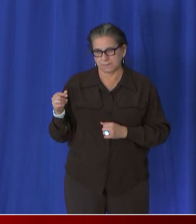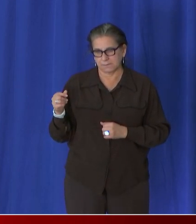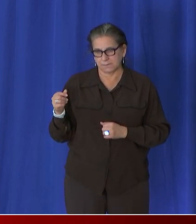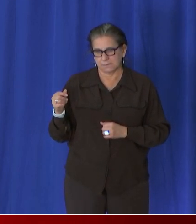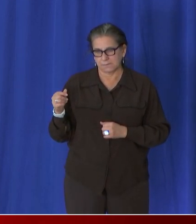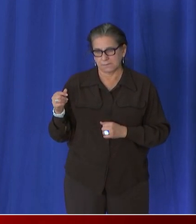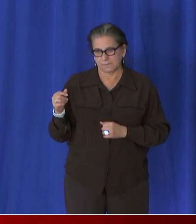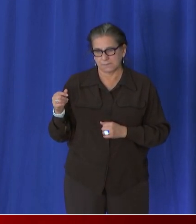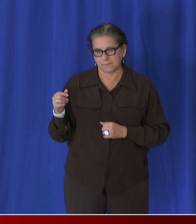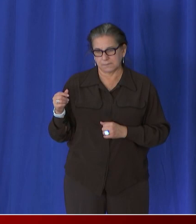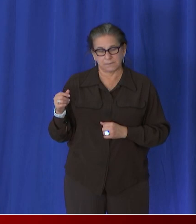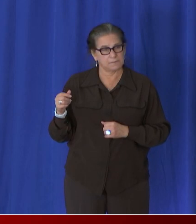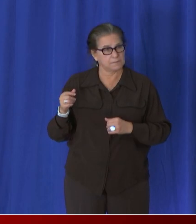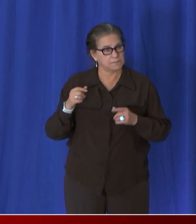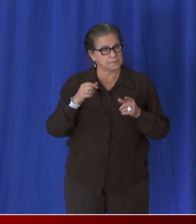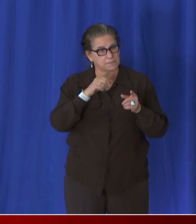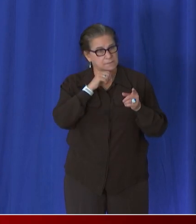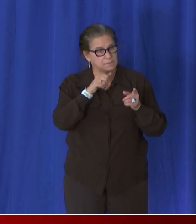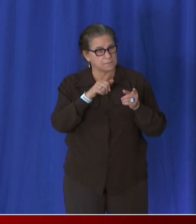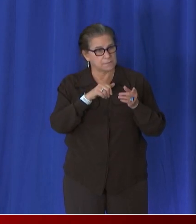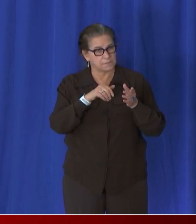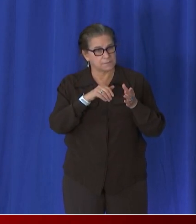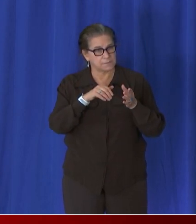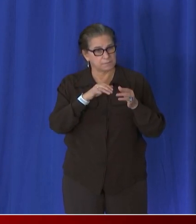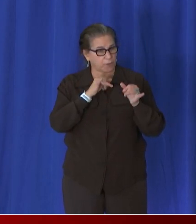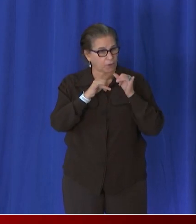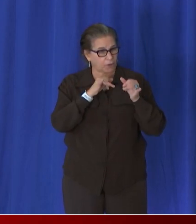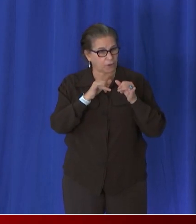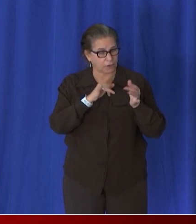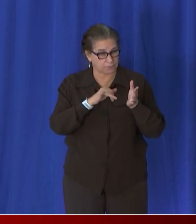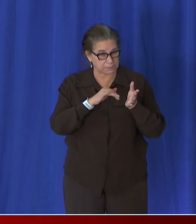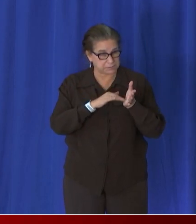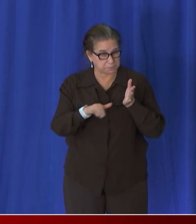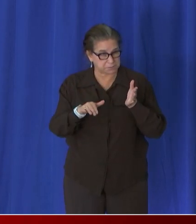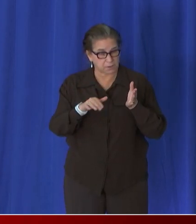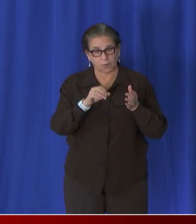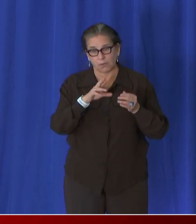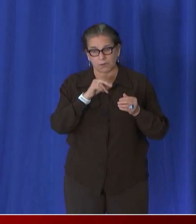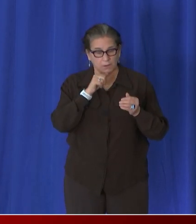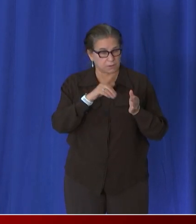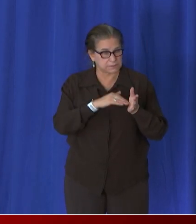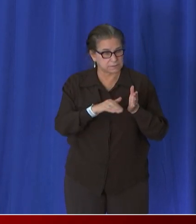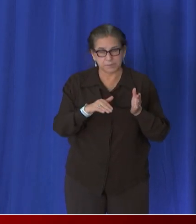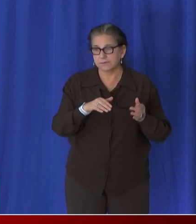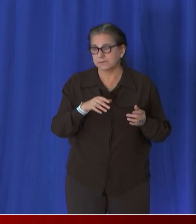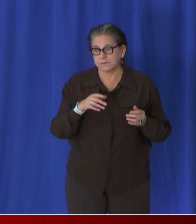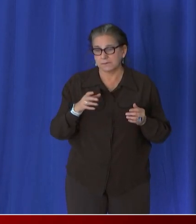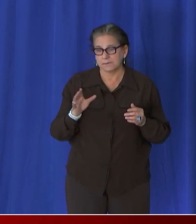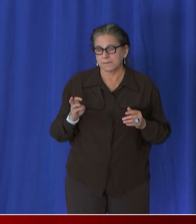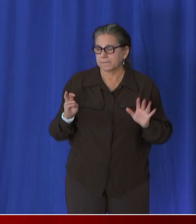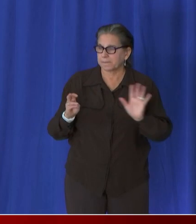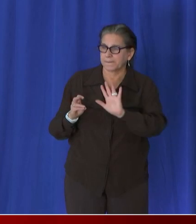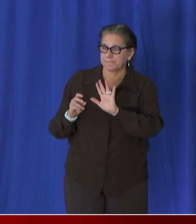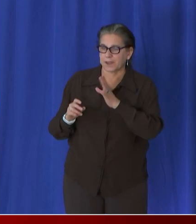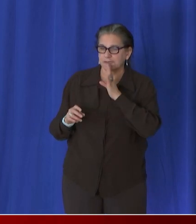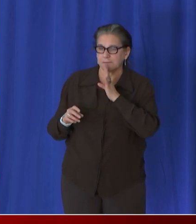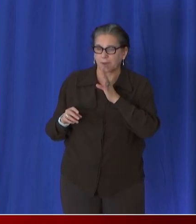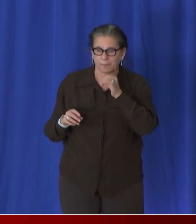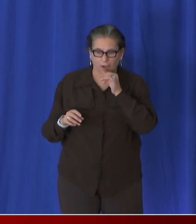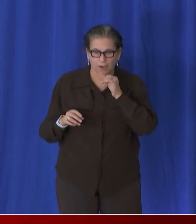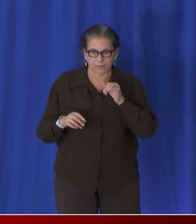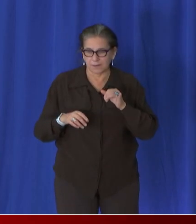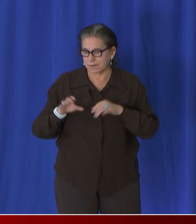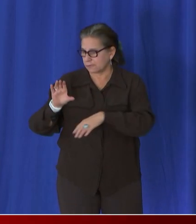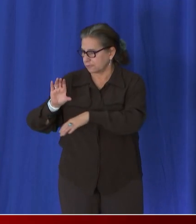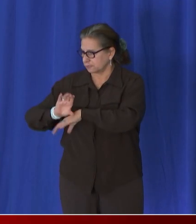activities where we know that there is a lot of spread. We are frequently concerned about churches, and we